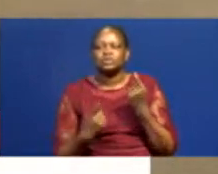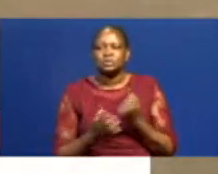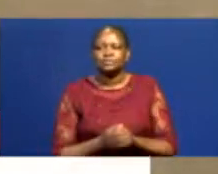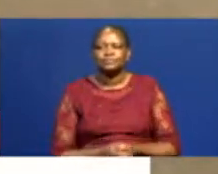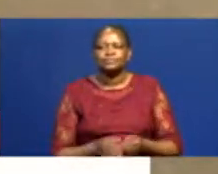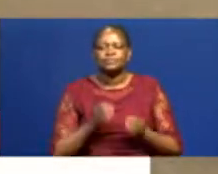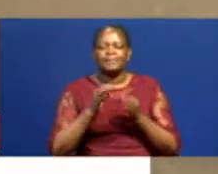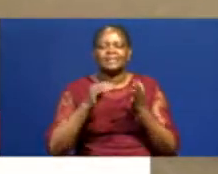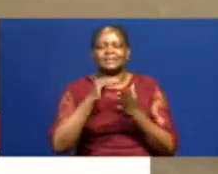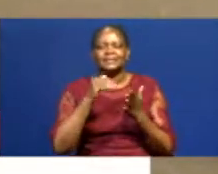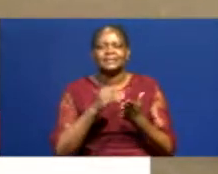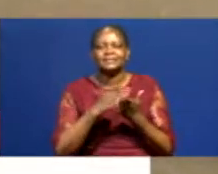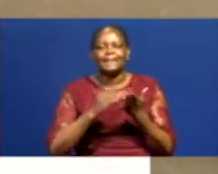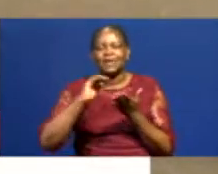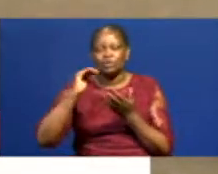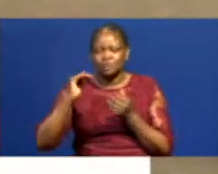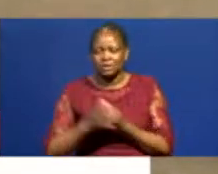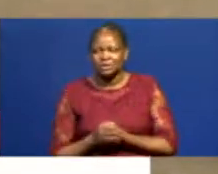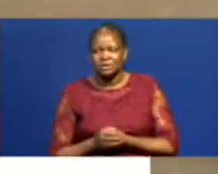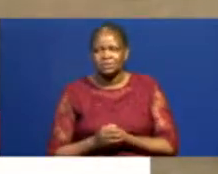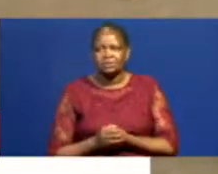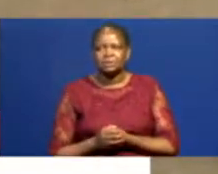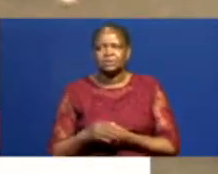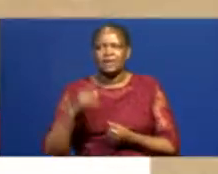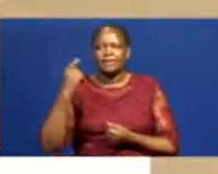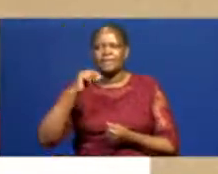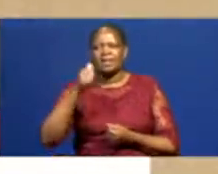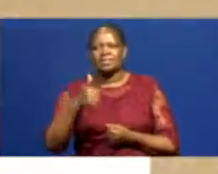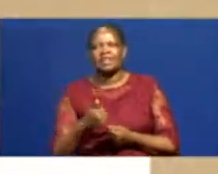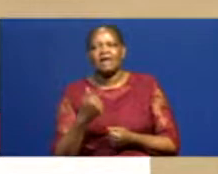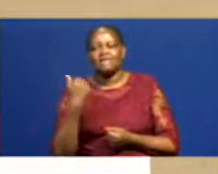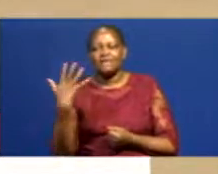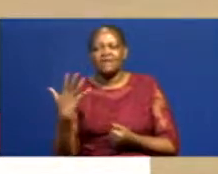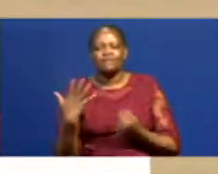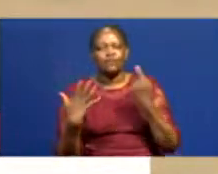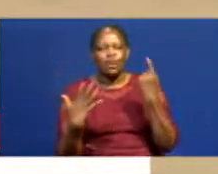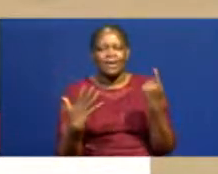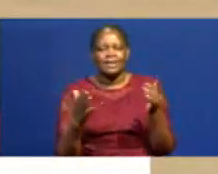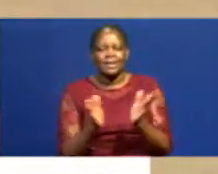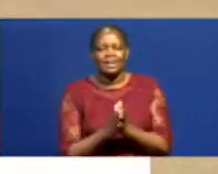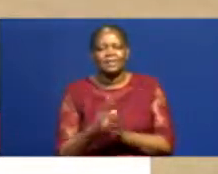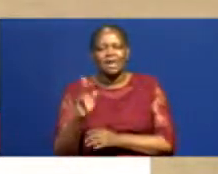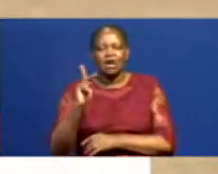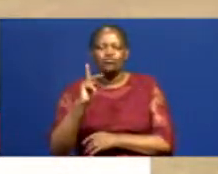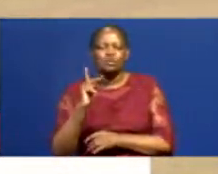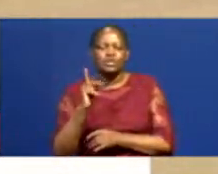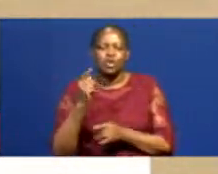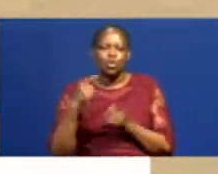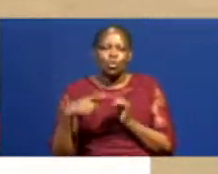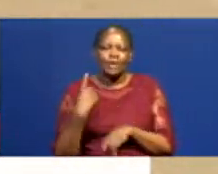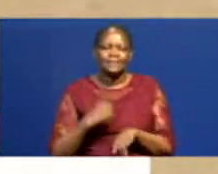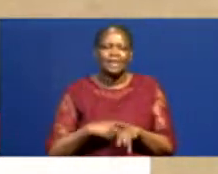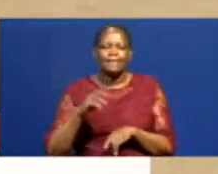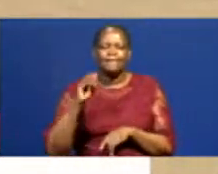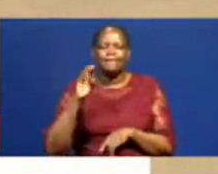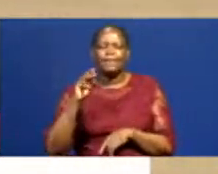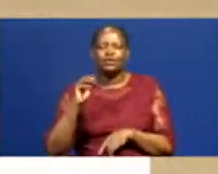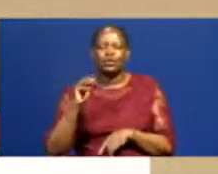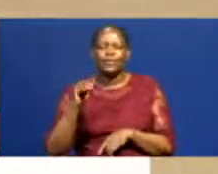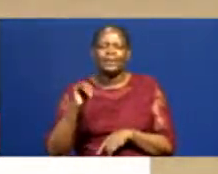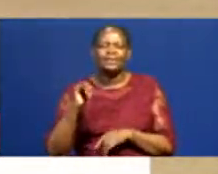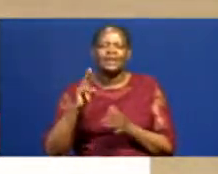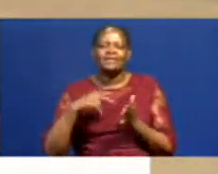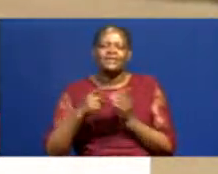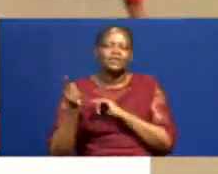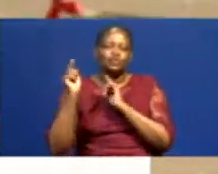Embakasi Central Sub-County Iraqi Foundation defeated Blue Sky 5-1 as Kayole South got a walkover after Matopeni United failed to turn up for